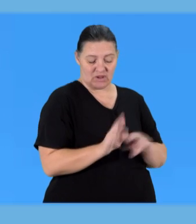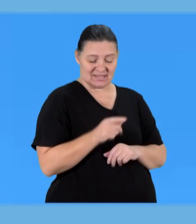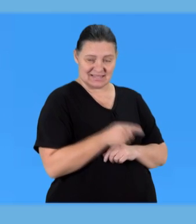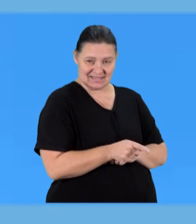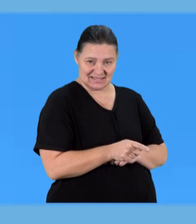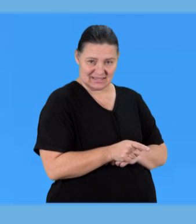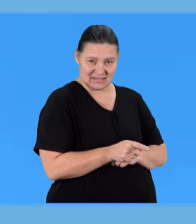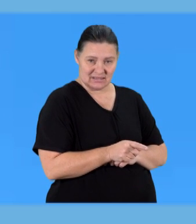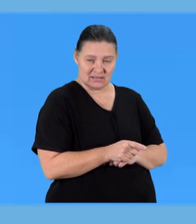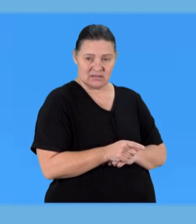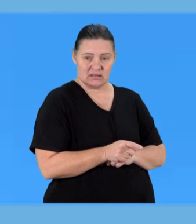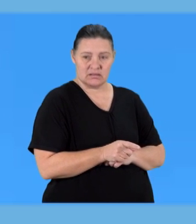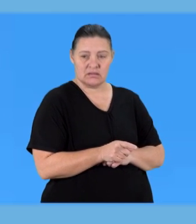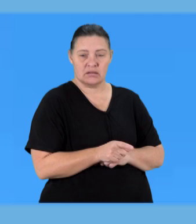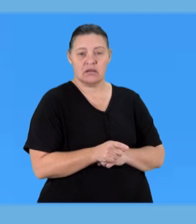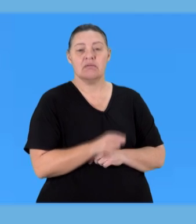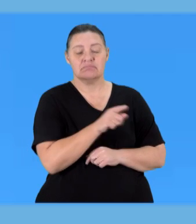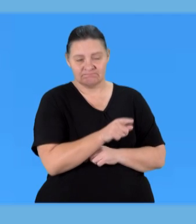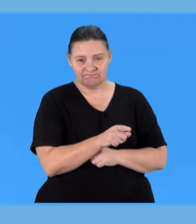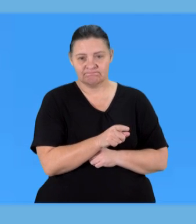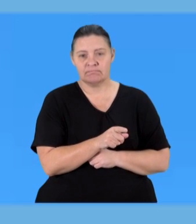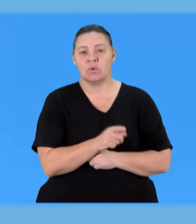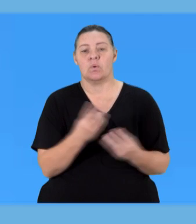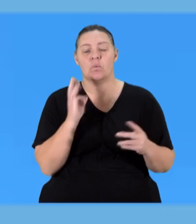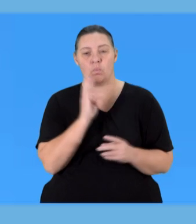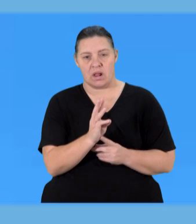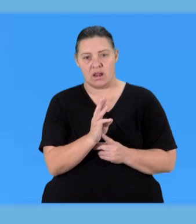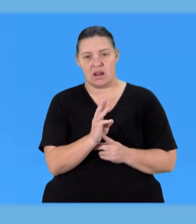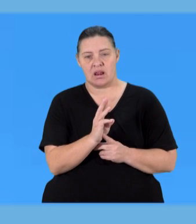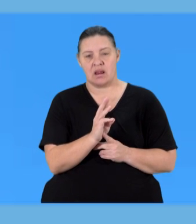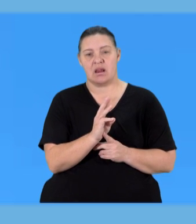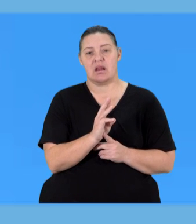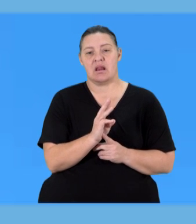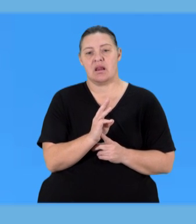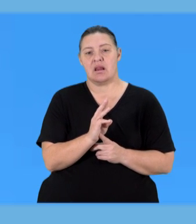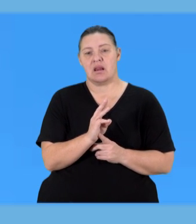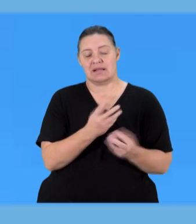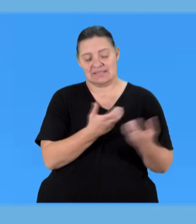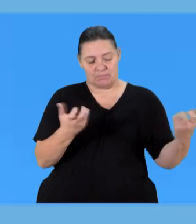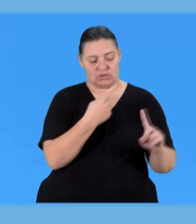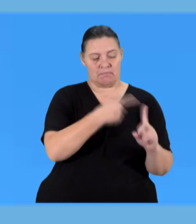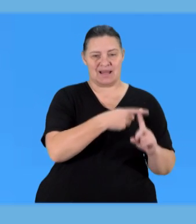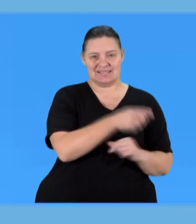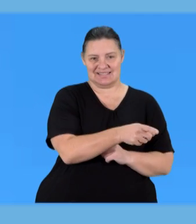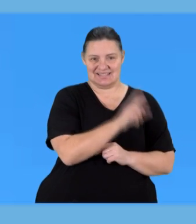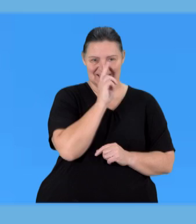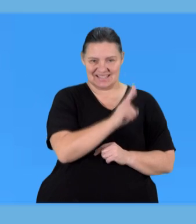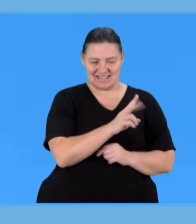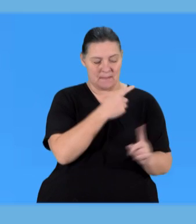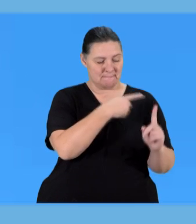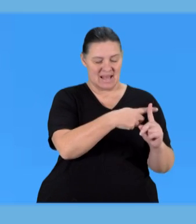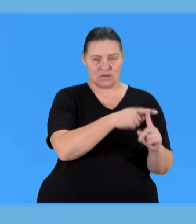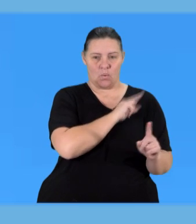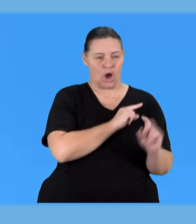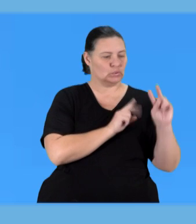products, those number or those substances, they are going to be separated by a plus sign. So as we can see, we